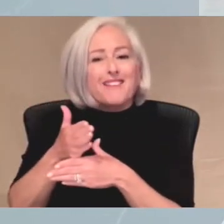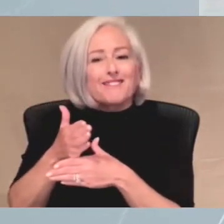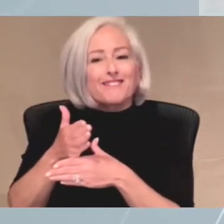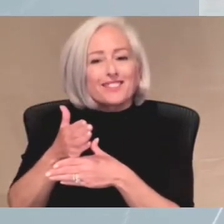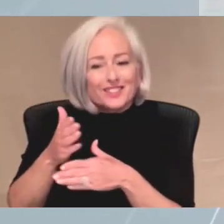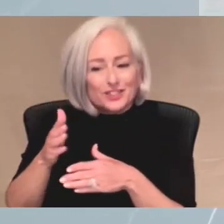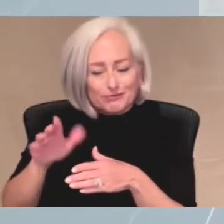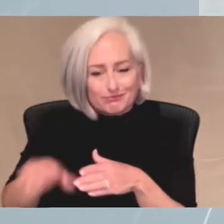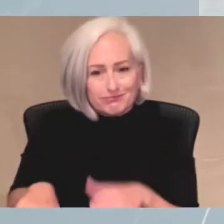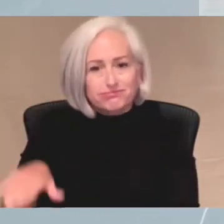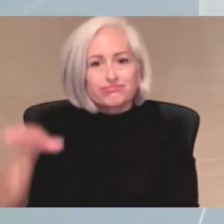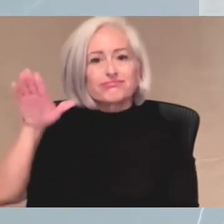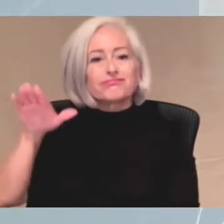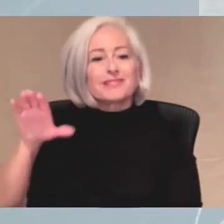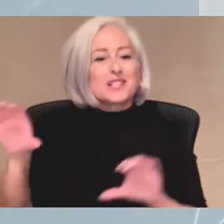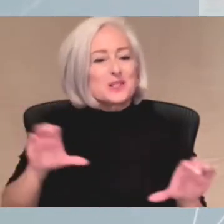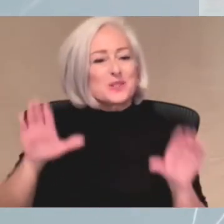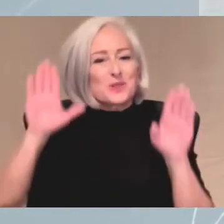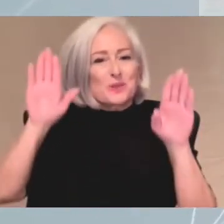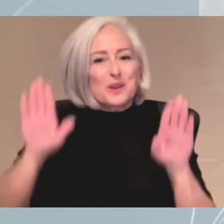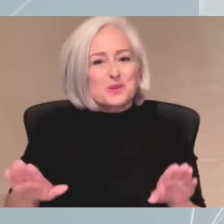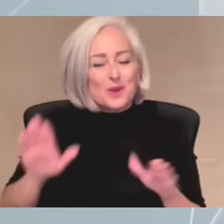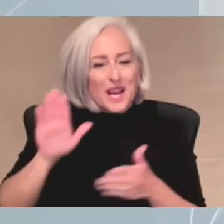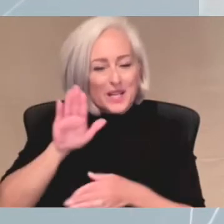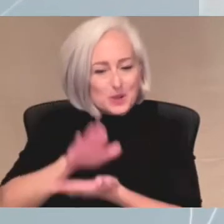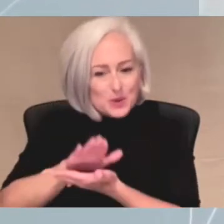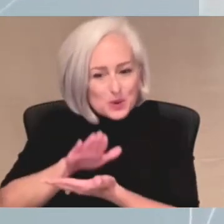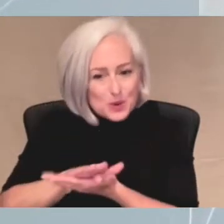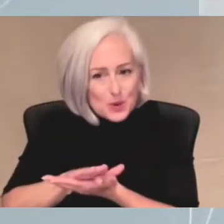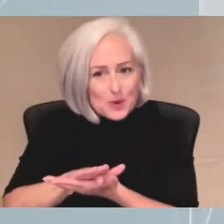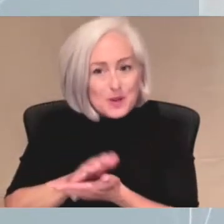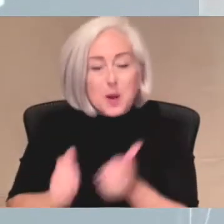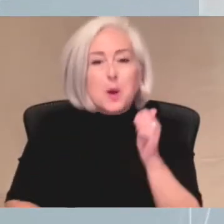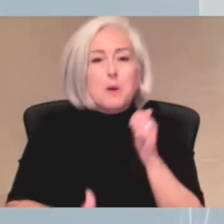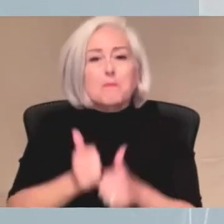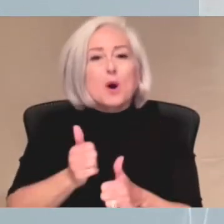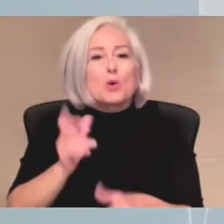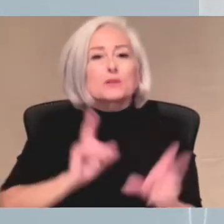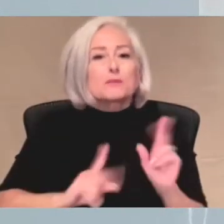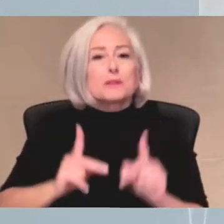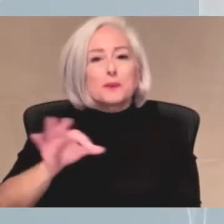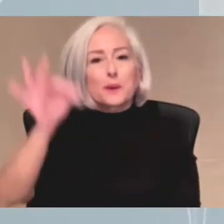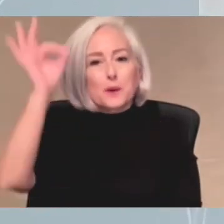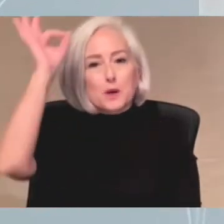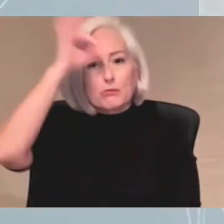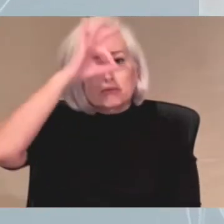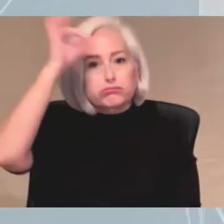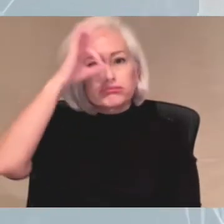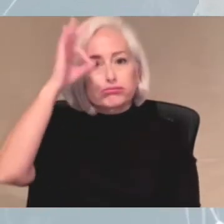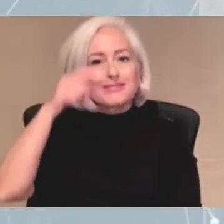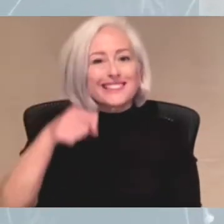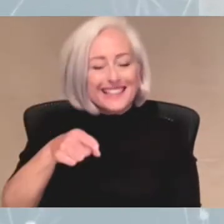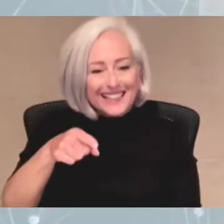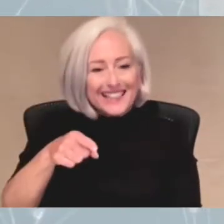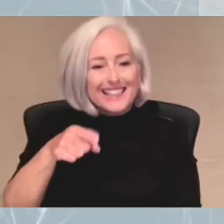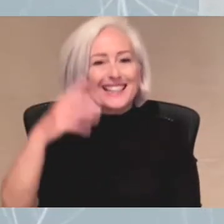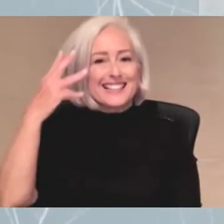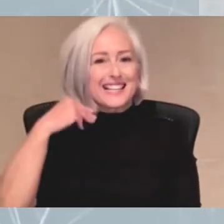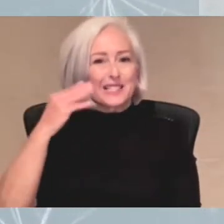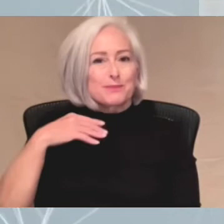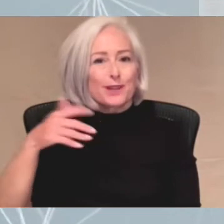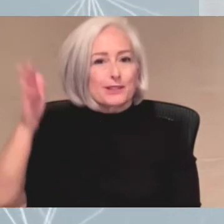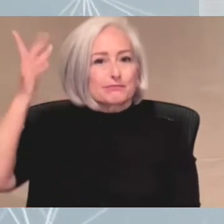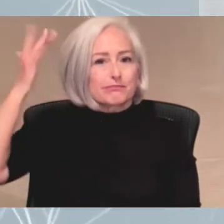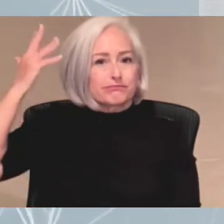He's doing great in school. Most people would never have any idea at all, just by what he looks like today and